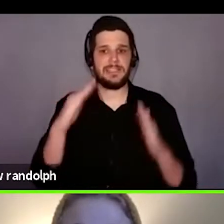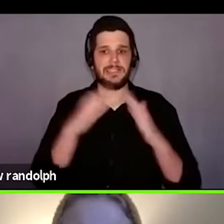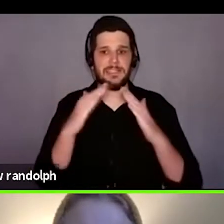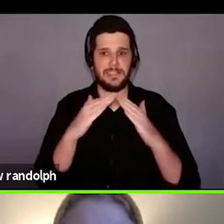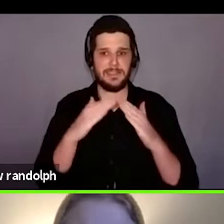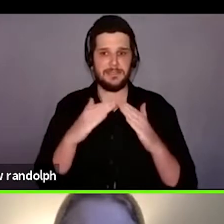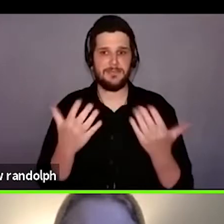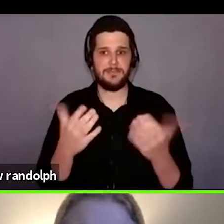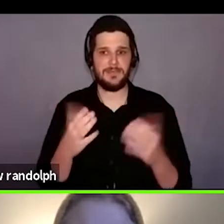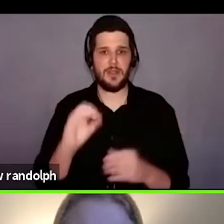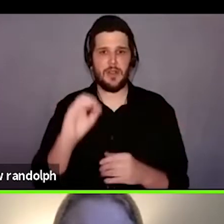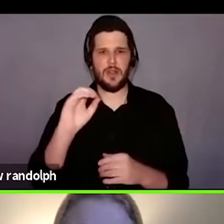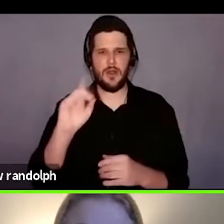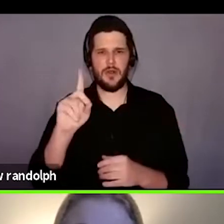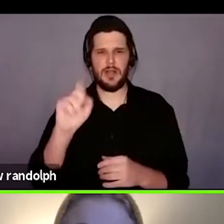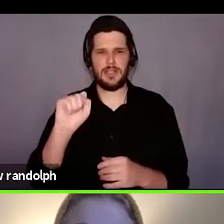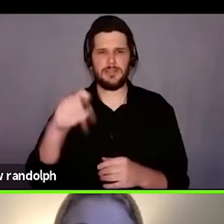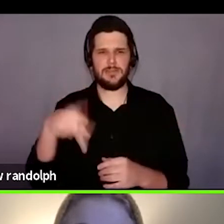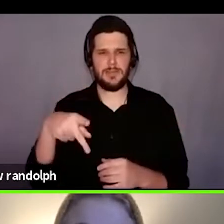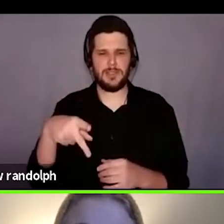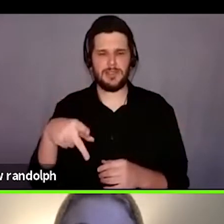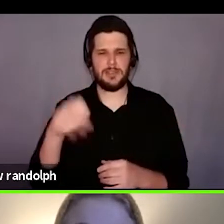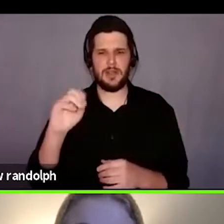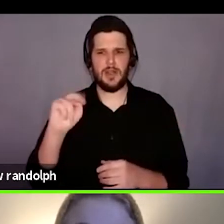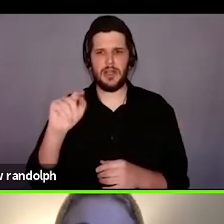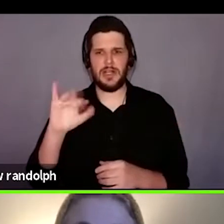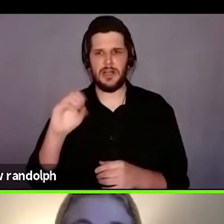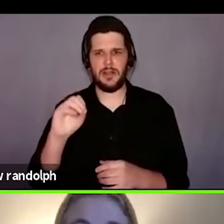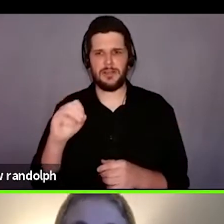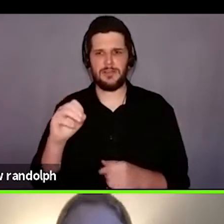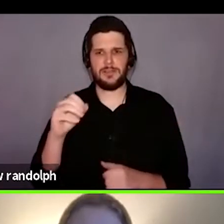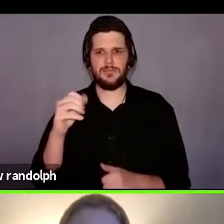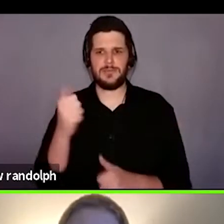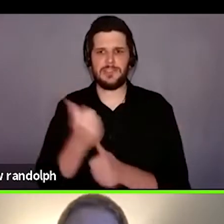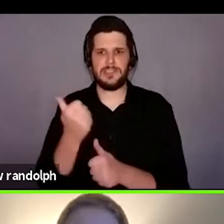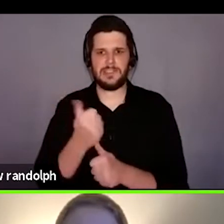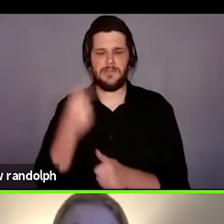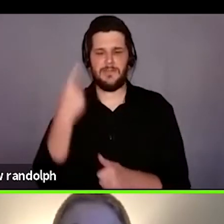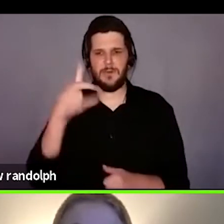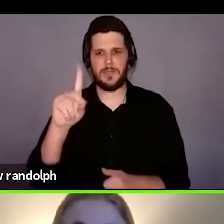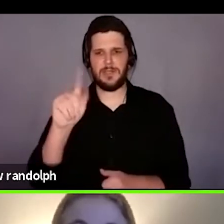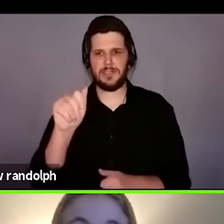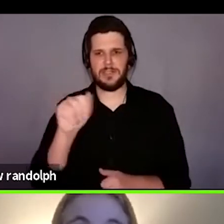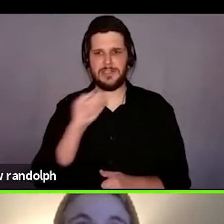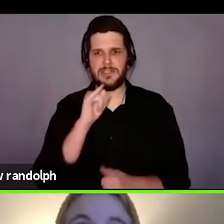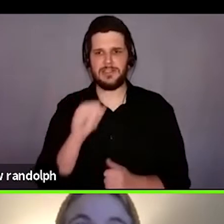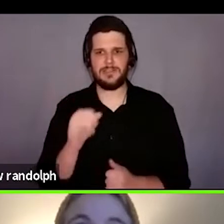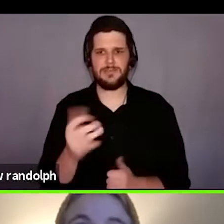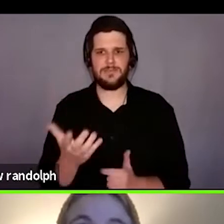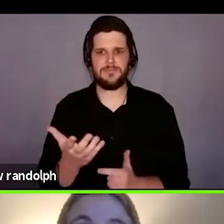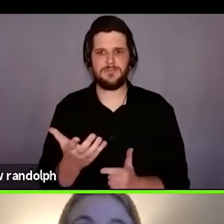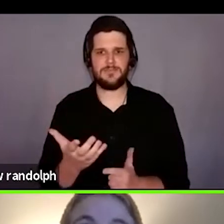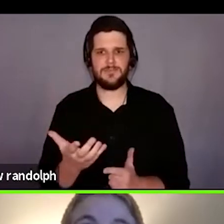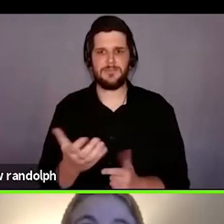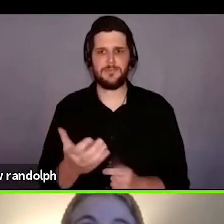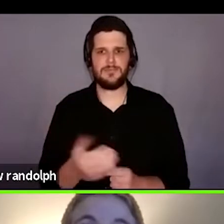know ODSP, the Ontario Income Assistance for Disability, is